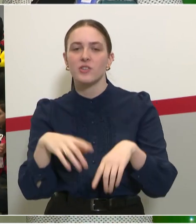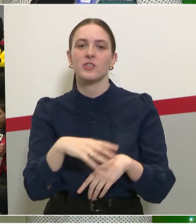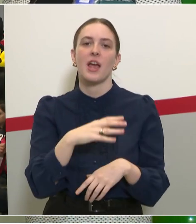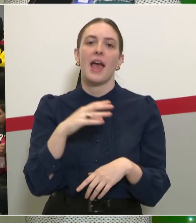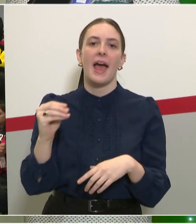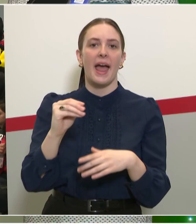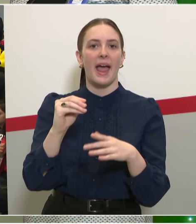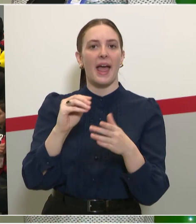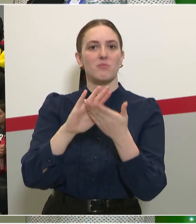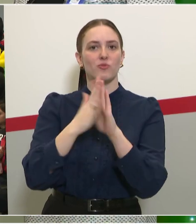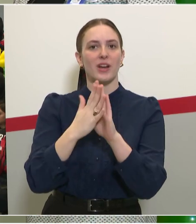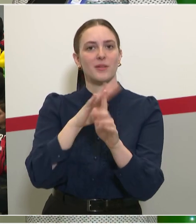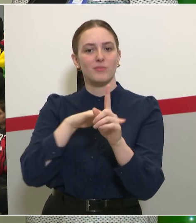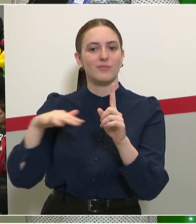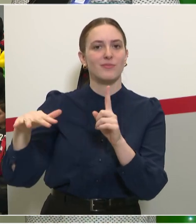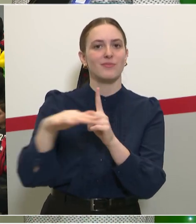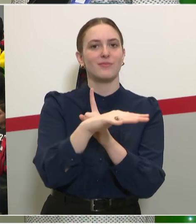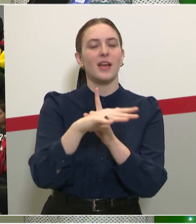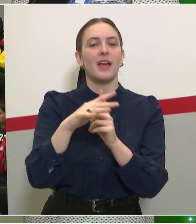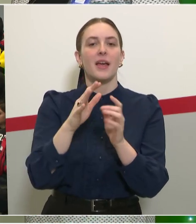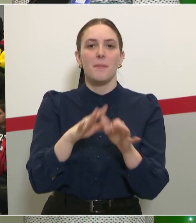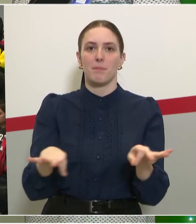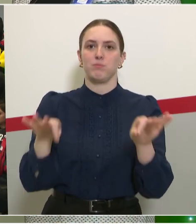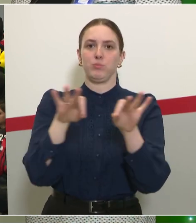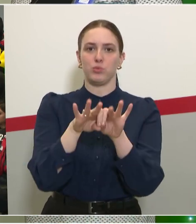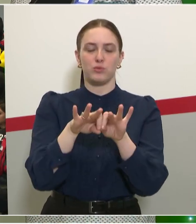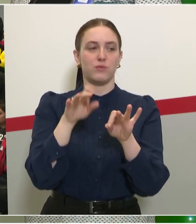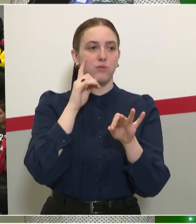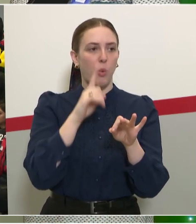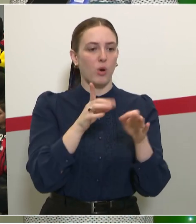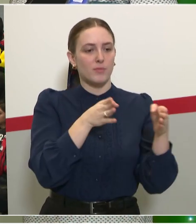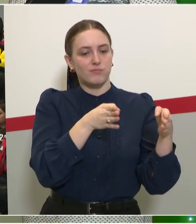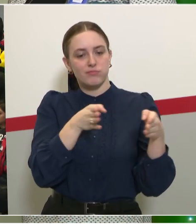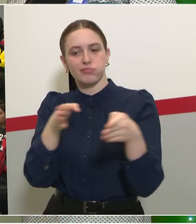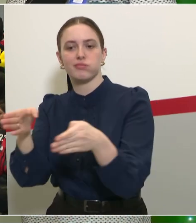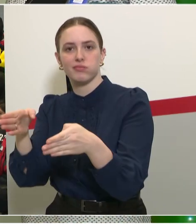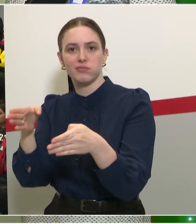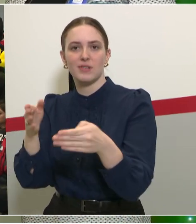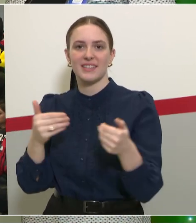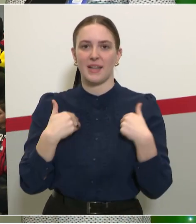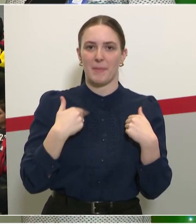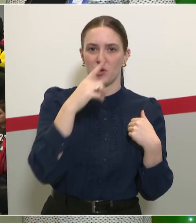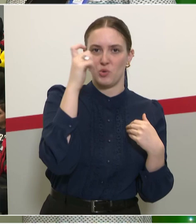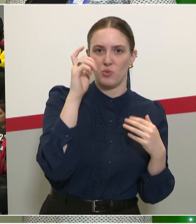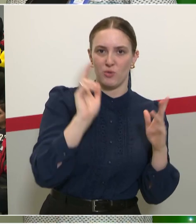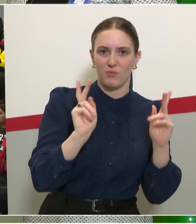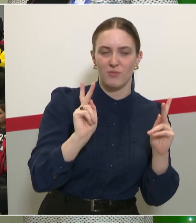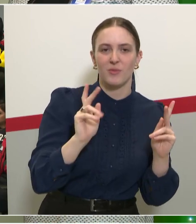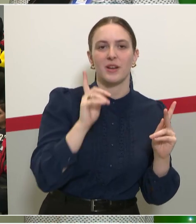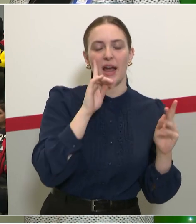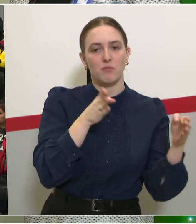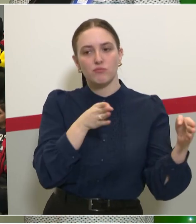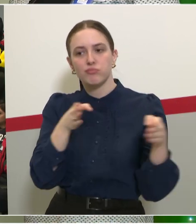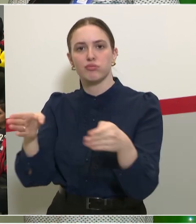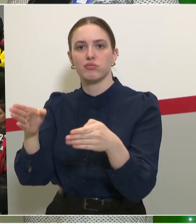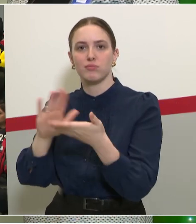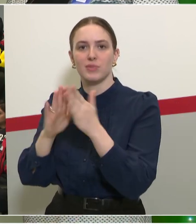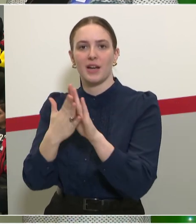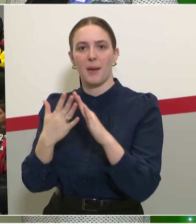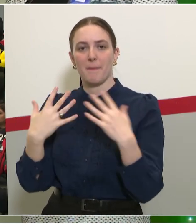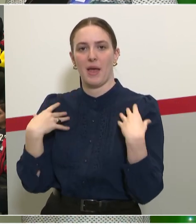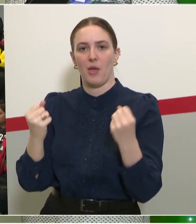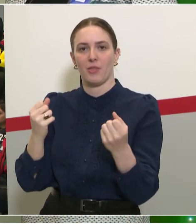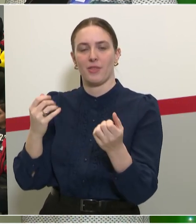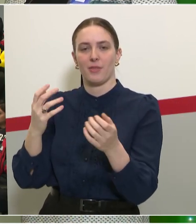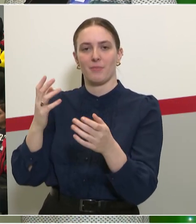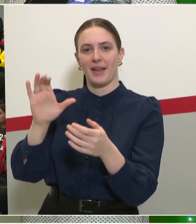creating a vital pipeline for our summer youth. Young Doctors has been instrumental